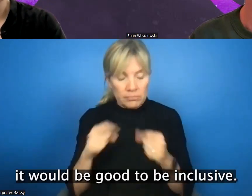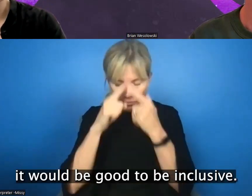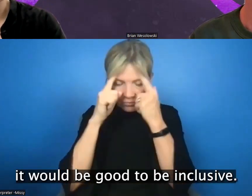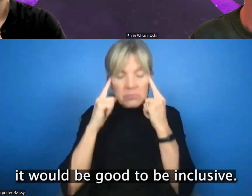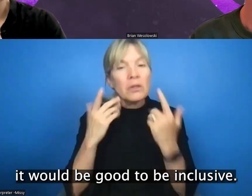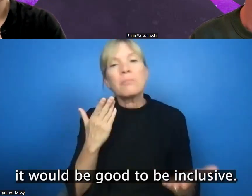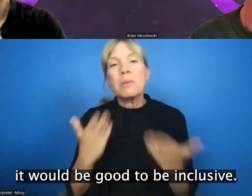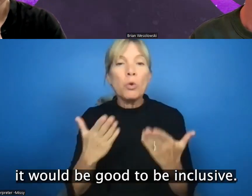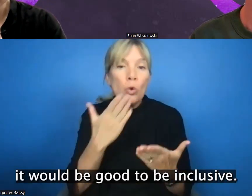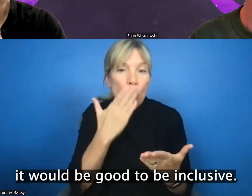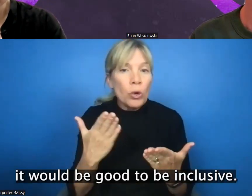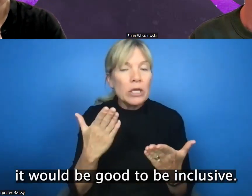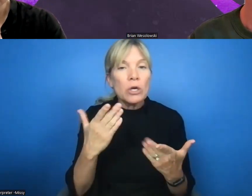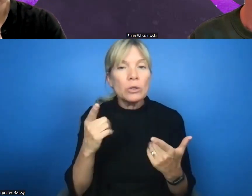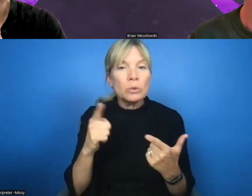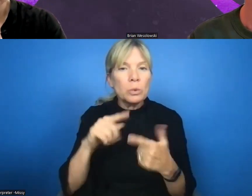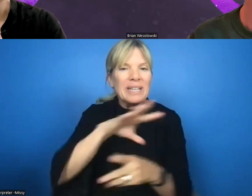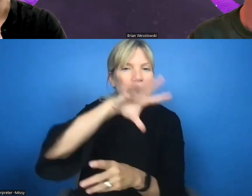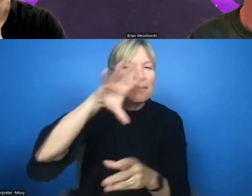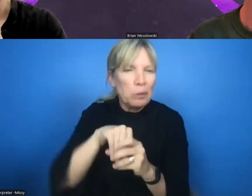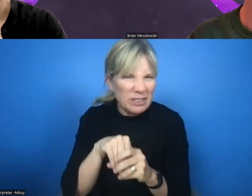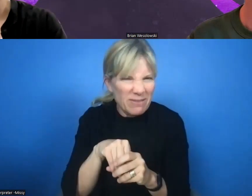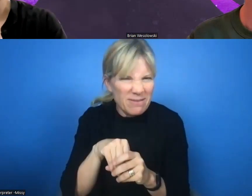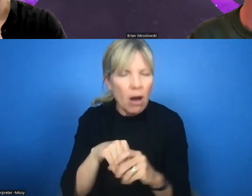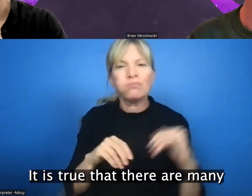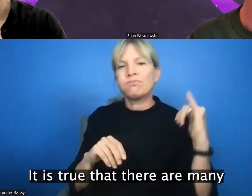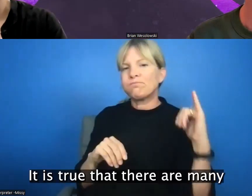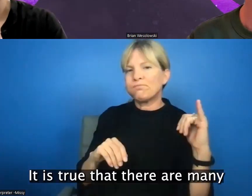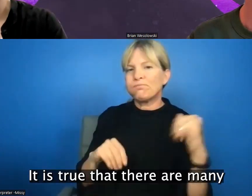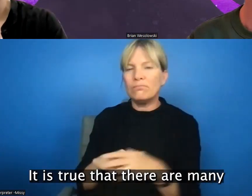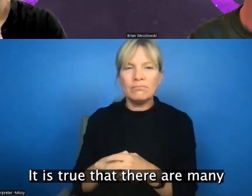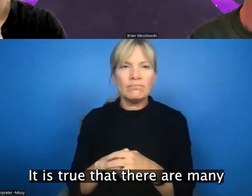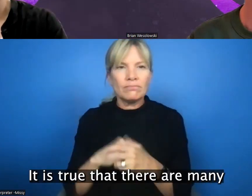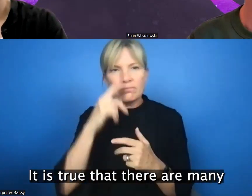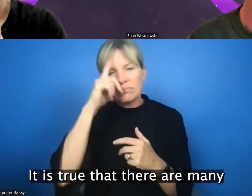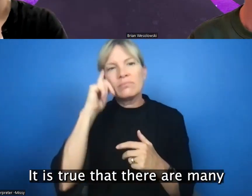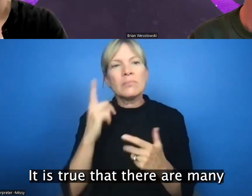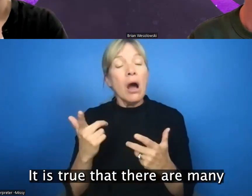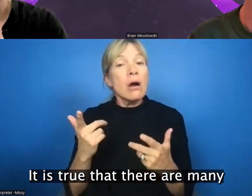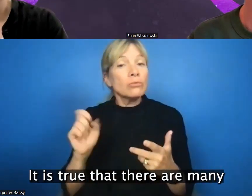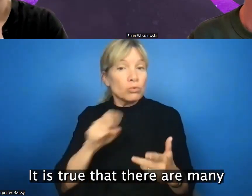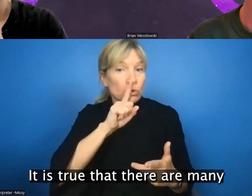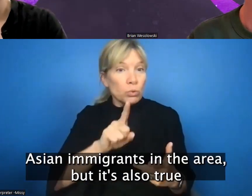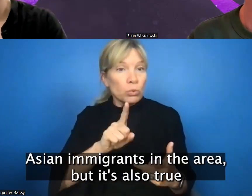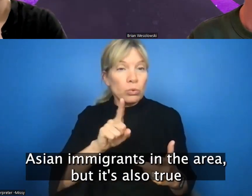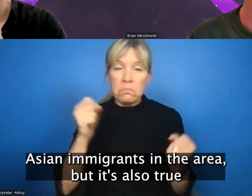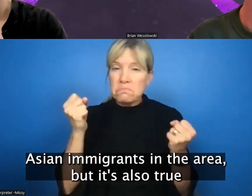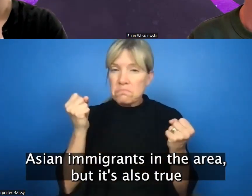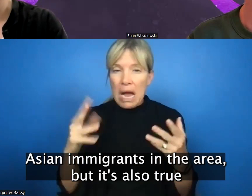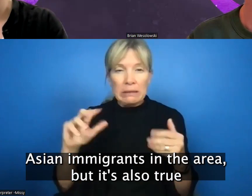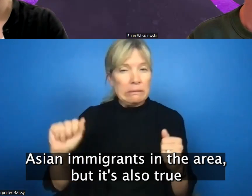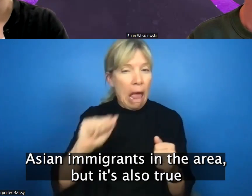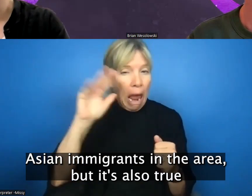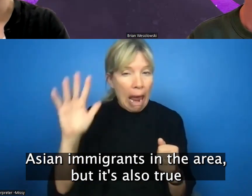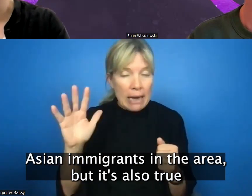would be good to be inclusive. Mm. It's true that there are many